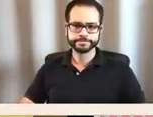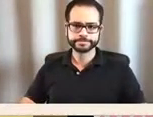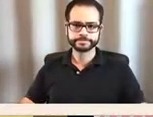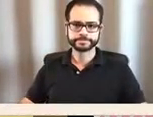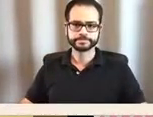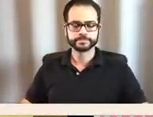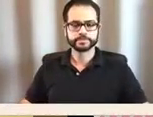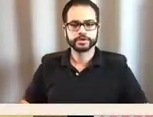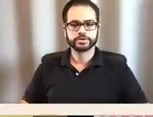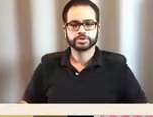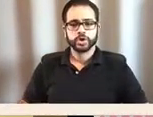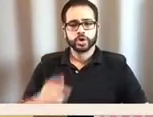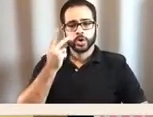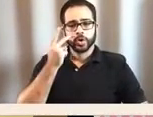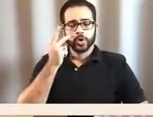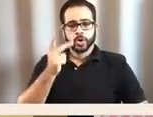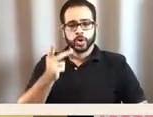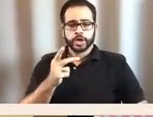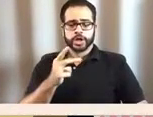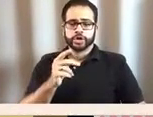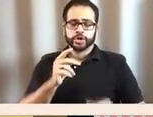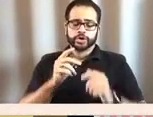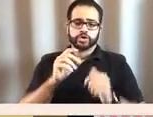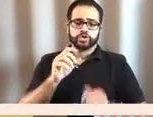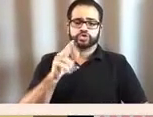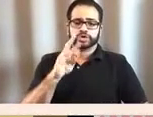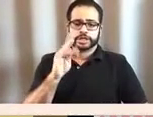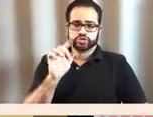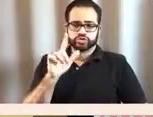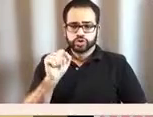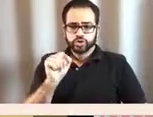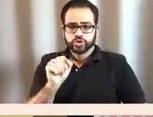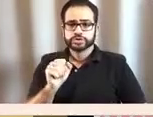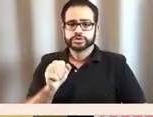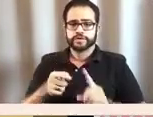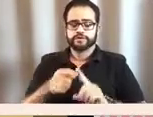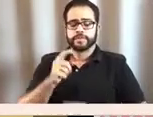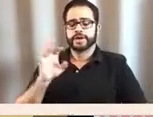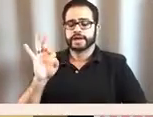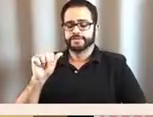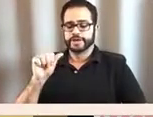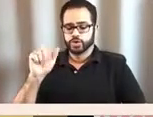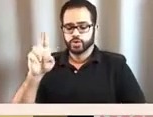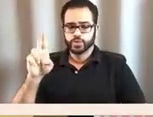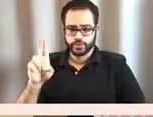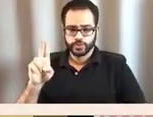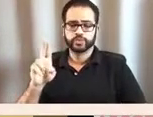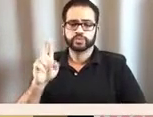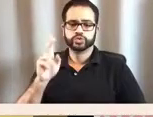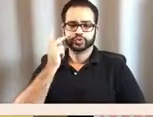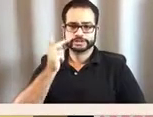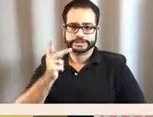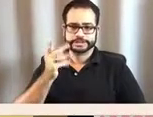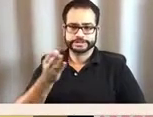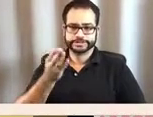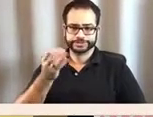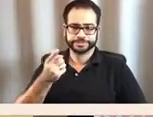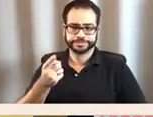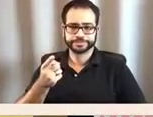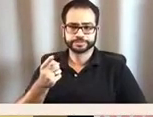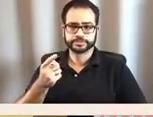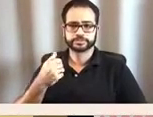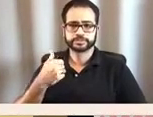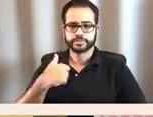so looking at credentials offered at Florida Atlantic University, you see here that there is